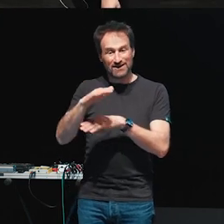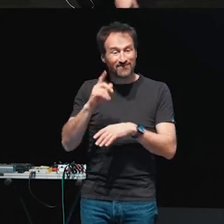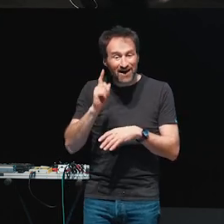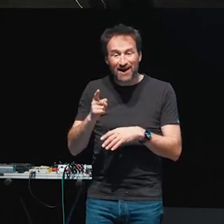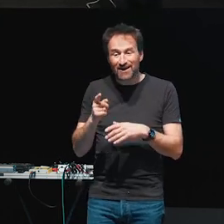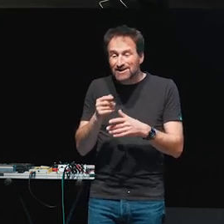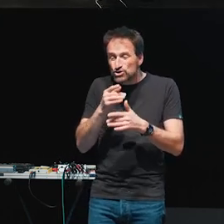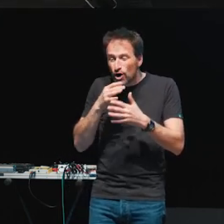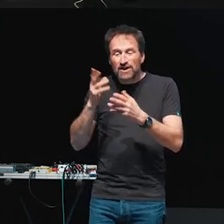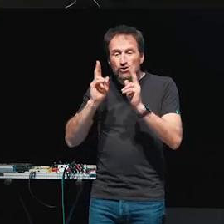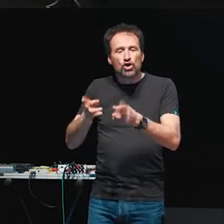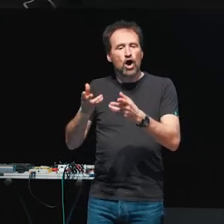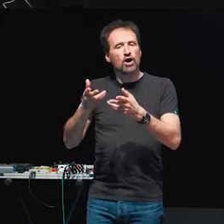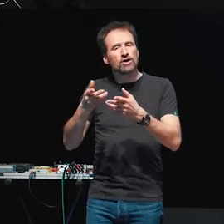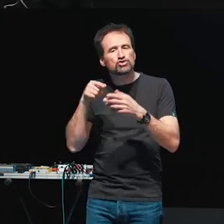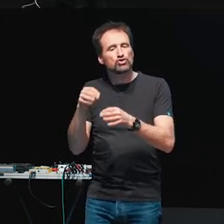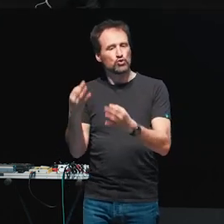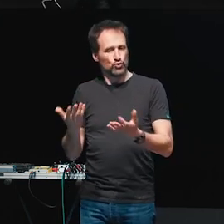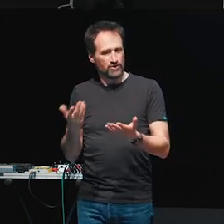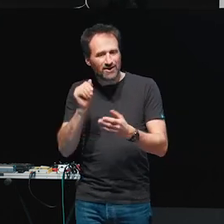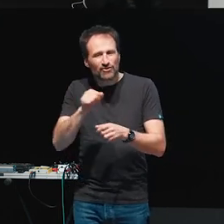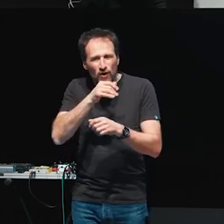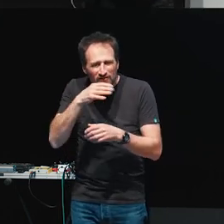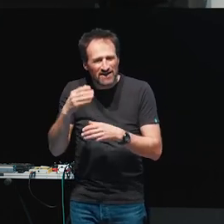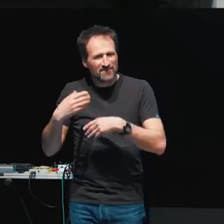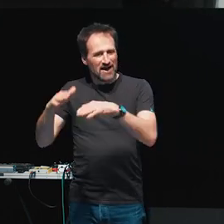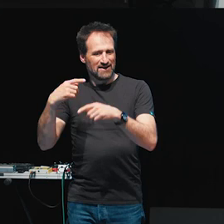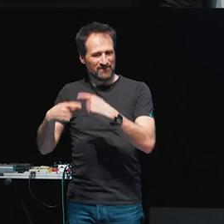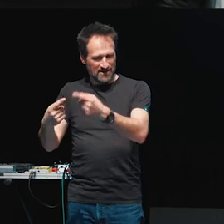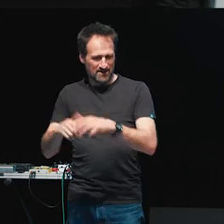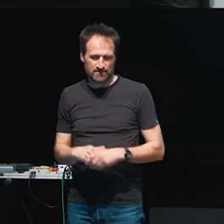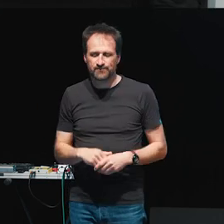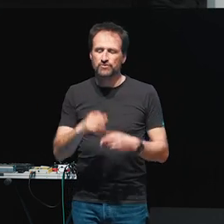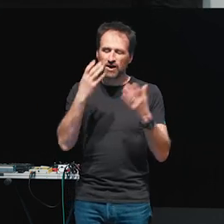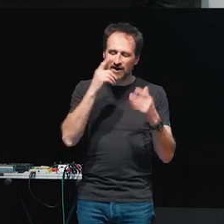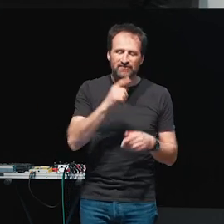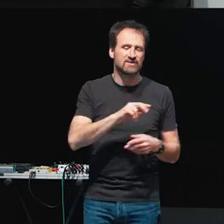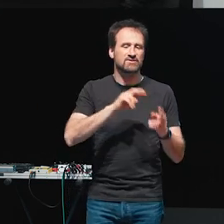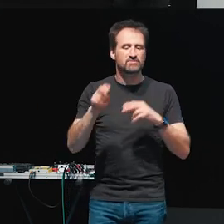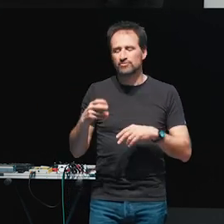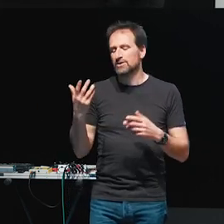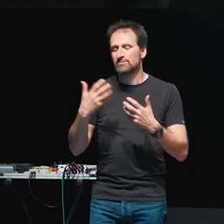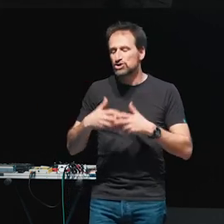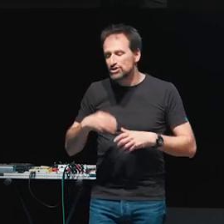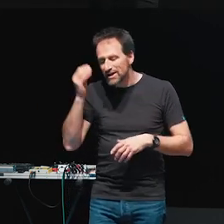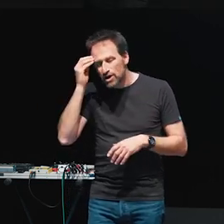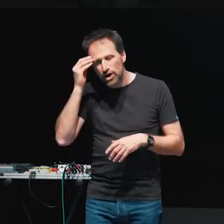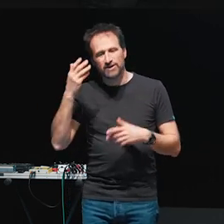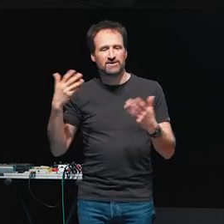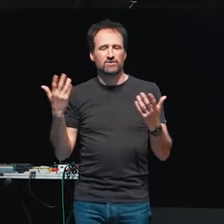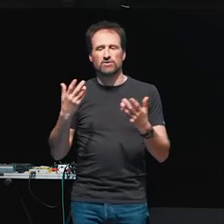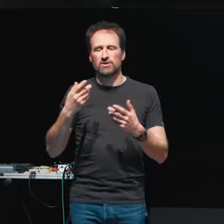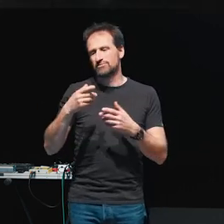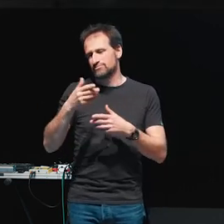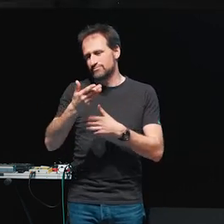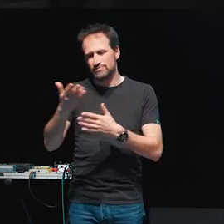And then, of course, there's like if you want to do computation-heavy backend, like if you want to work on machine learning, processing, or algorithms like that, maybe other